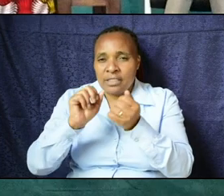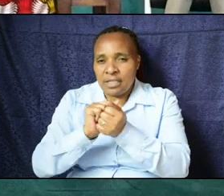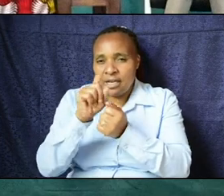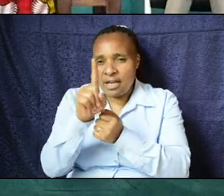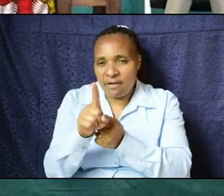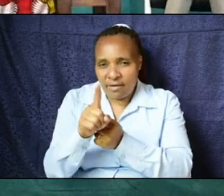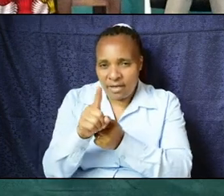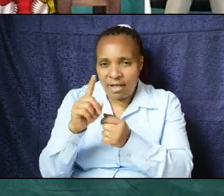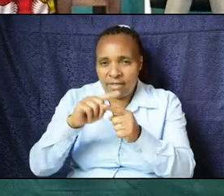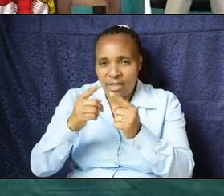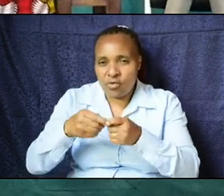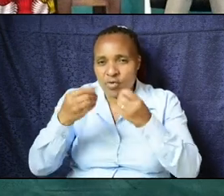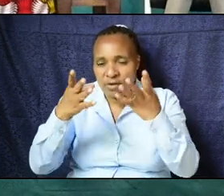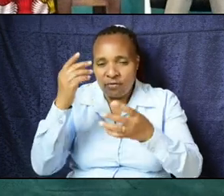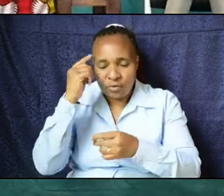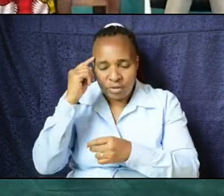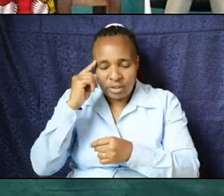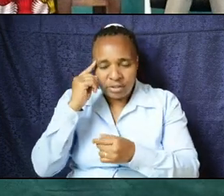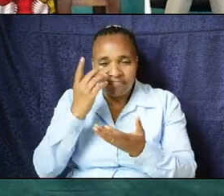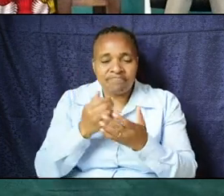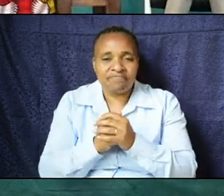us your thoughts on that.